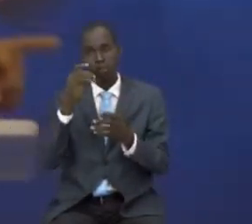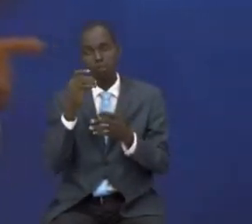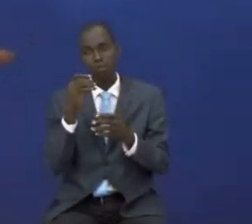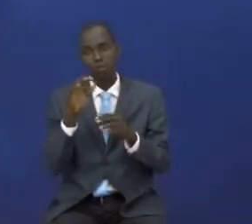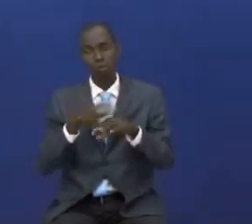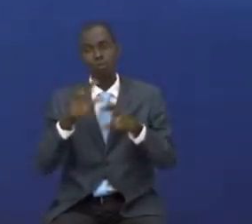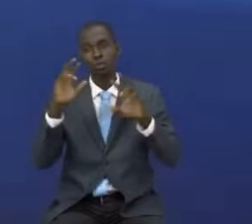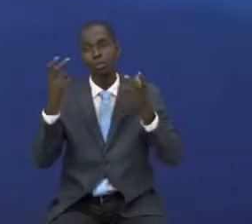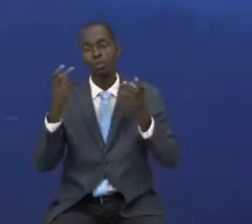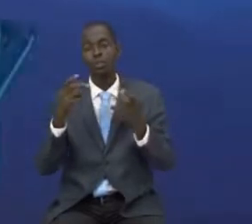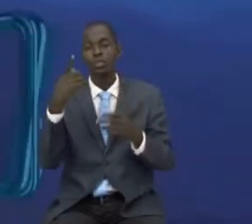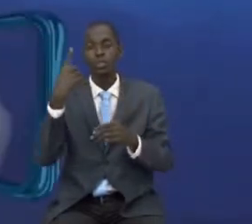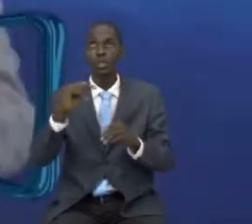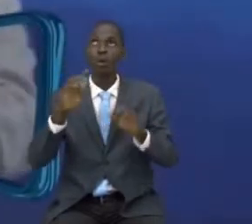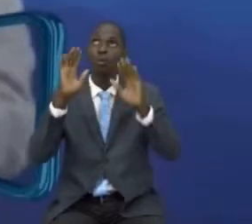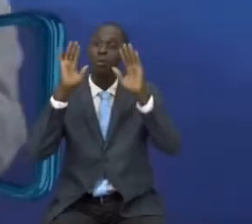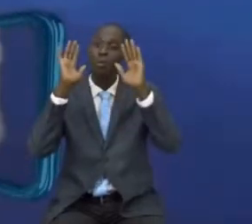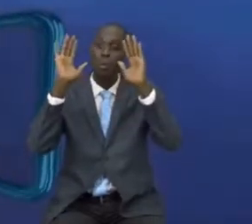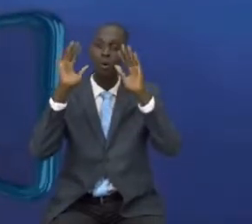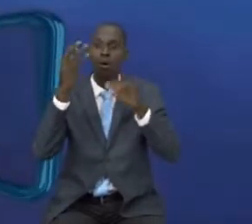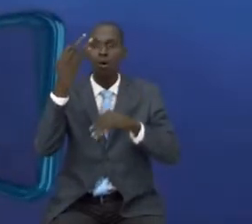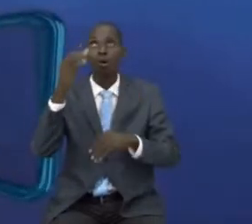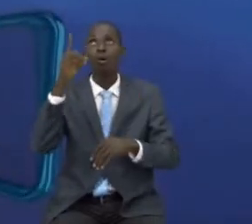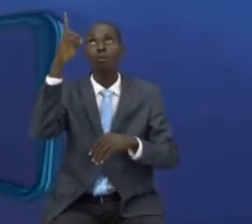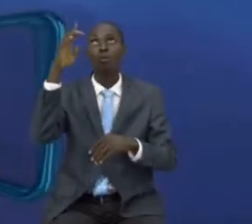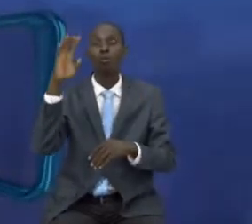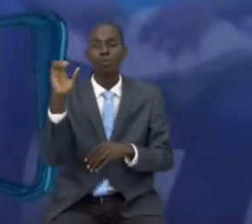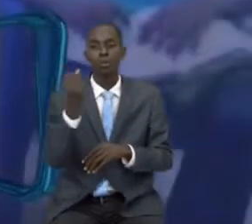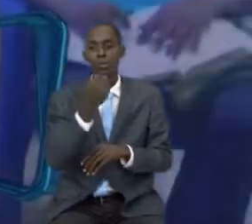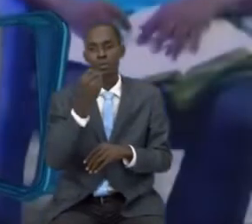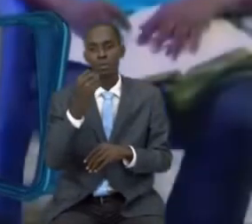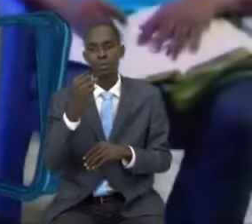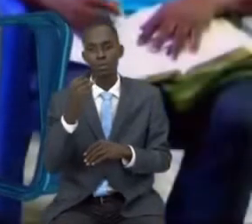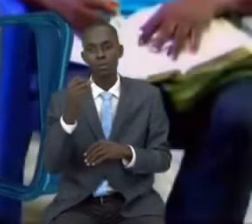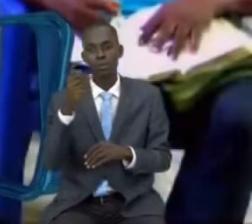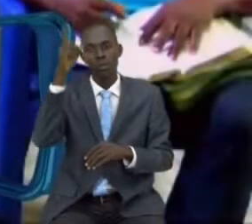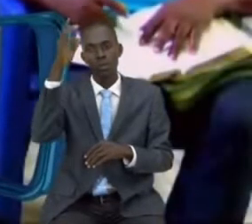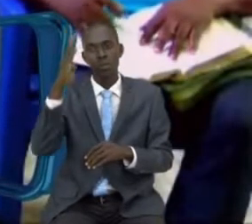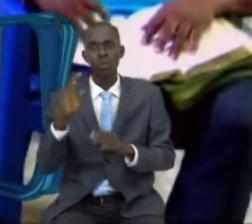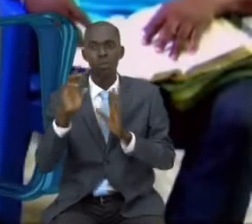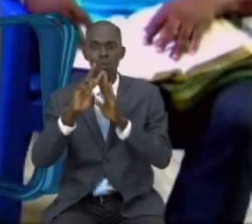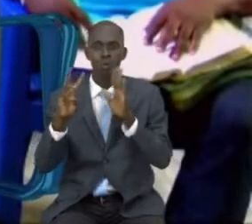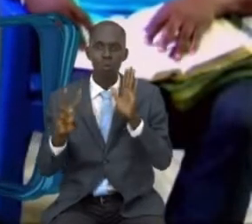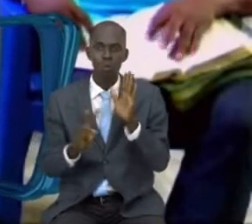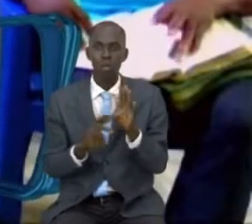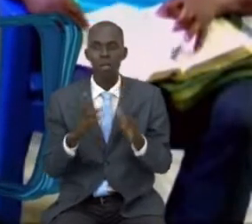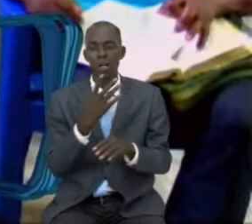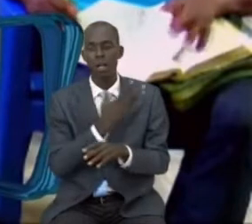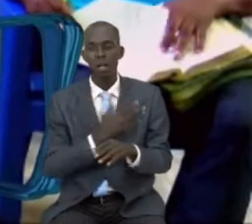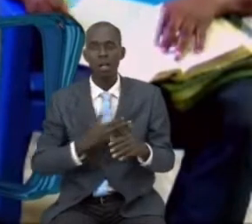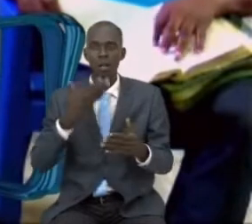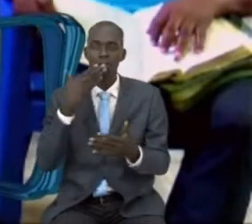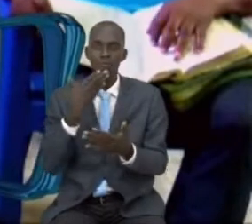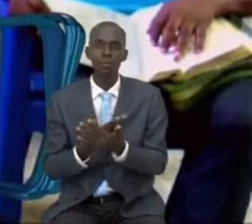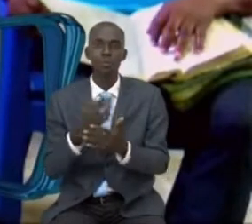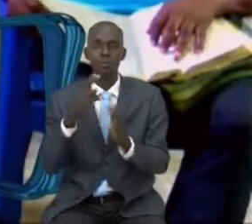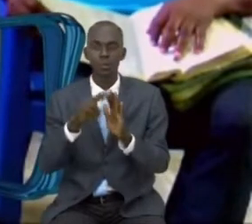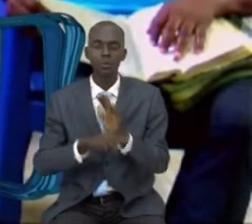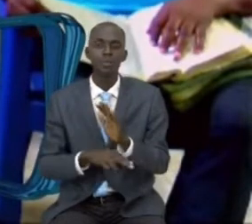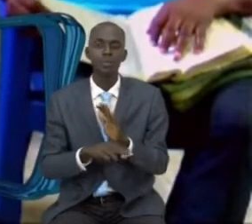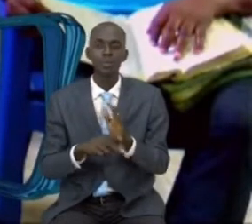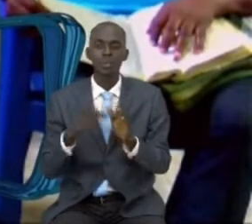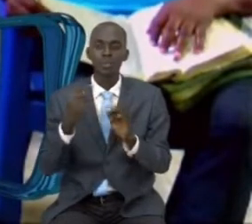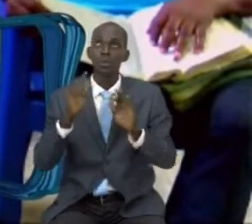God's will and goodness. The wonder of God's will